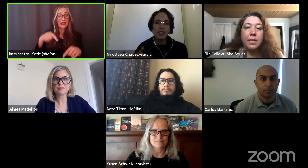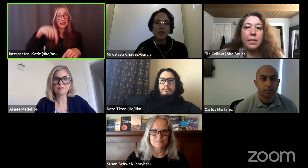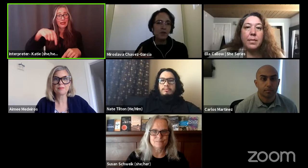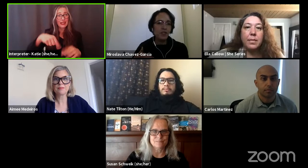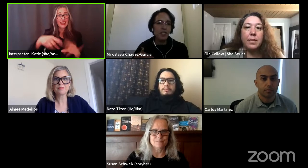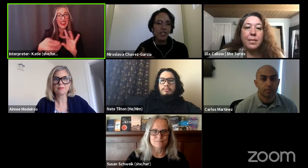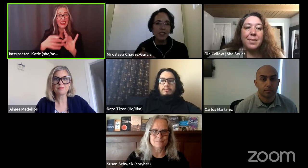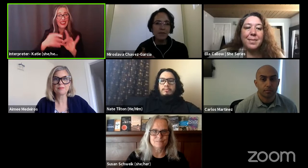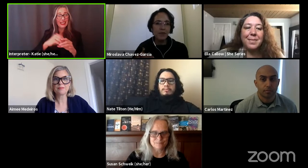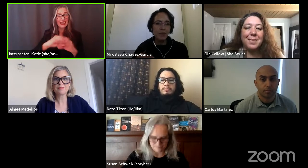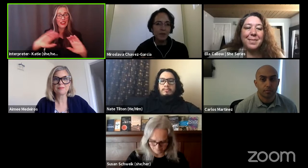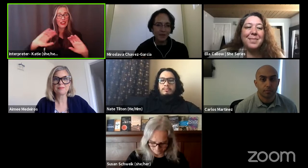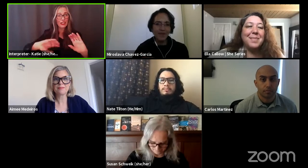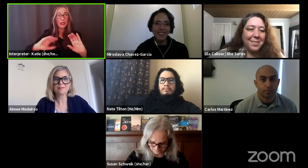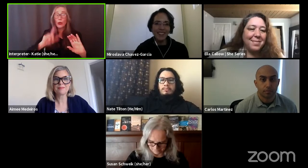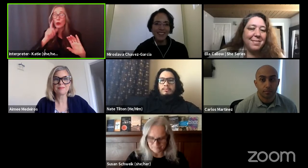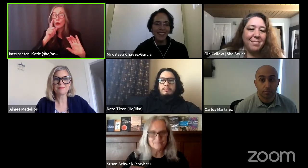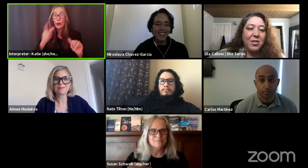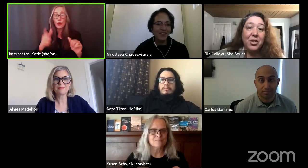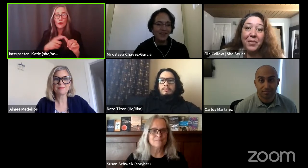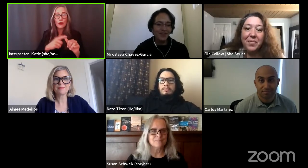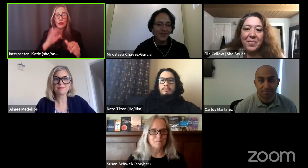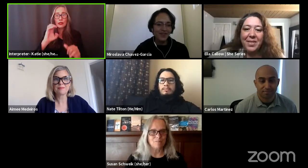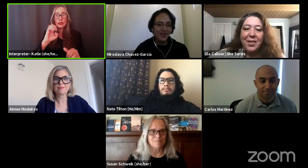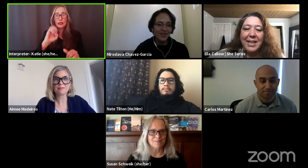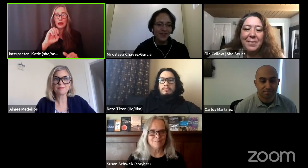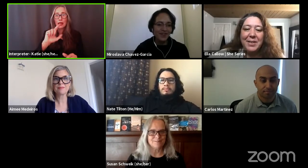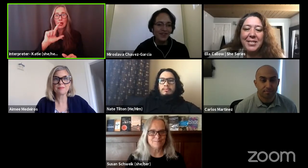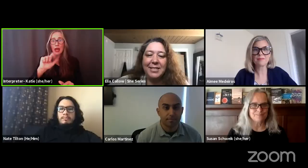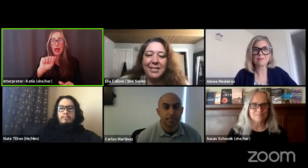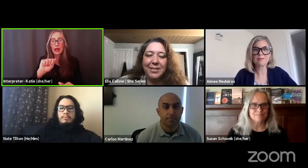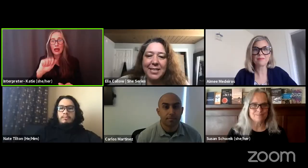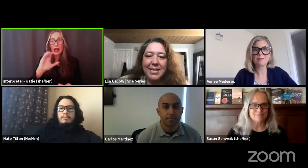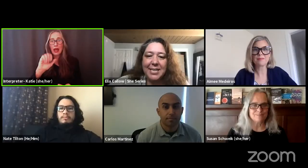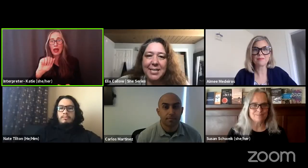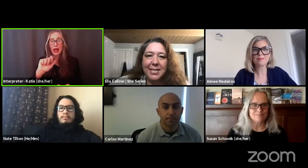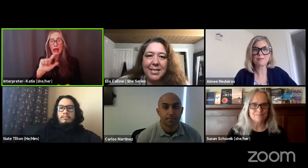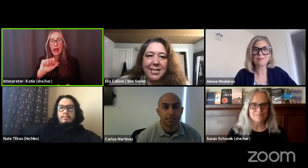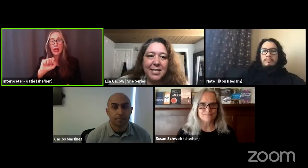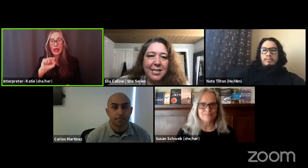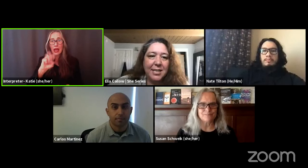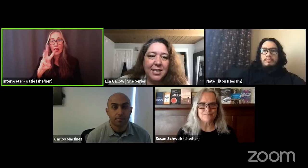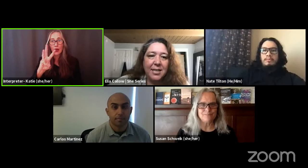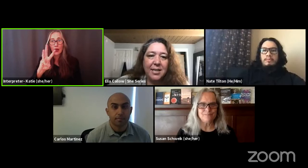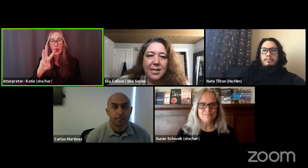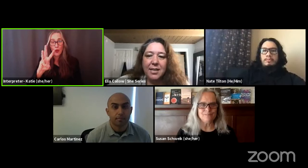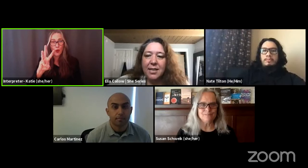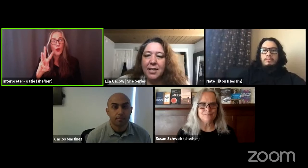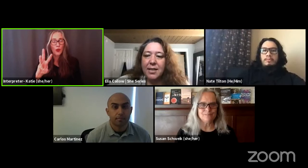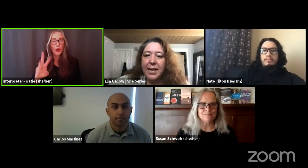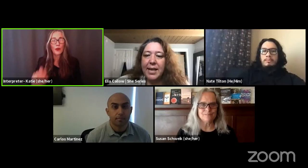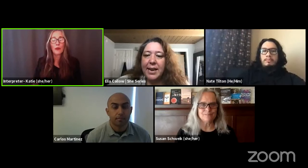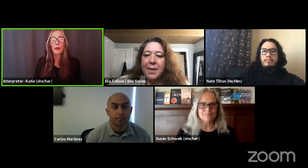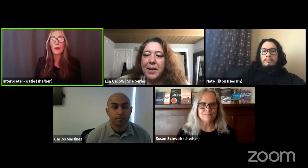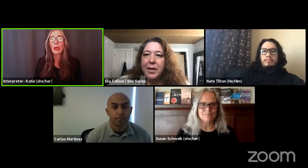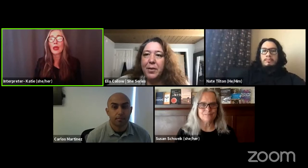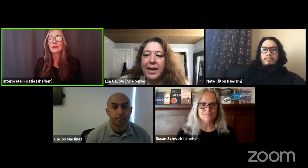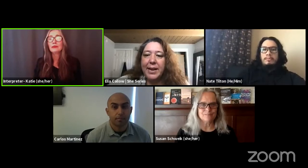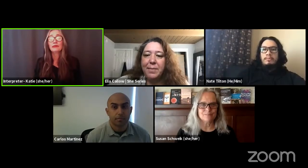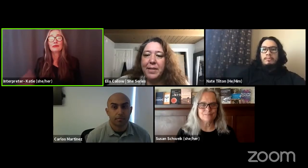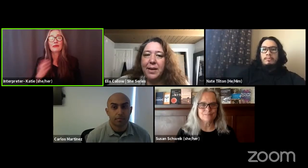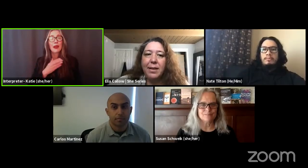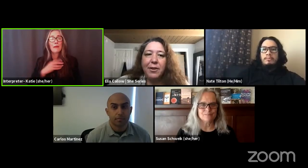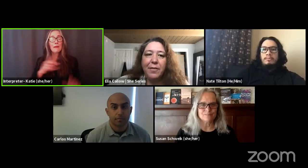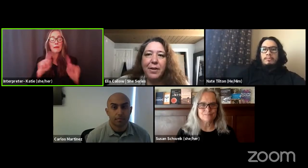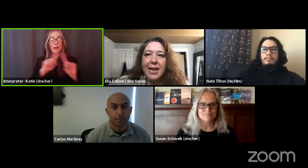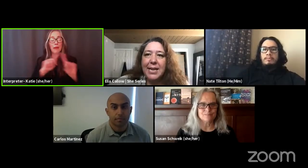who would like to go first ella okay sure okay let me share screen here and i'm gonna go